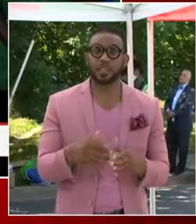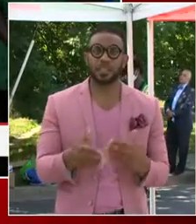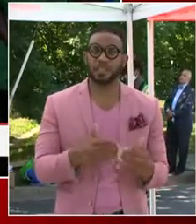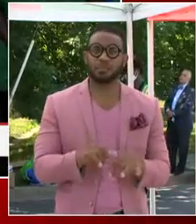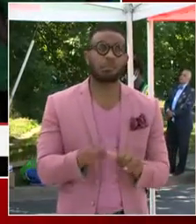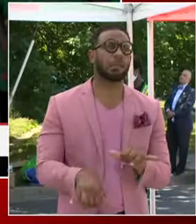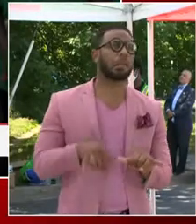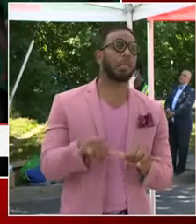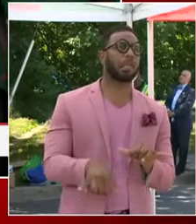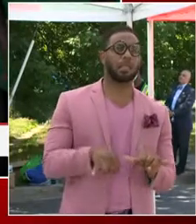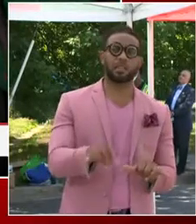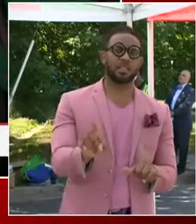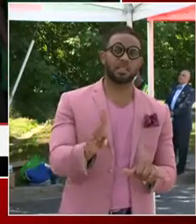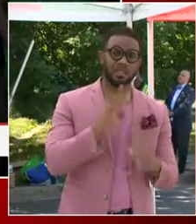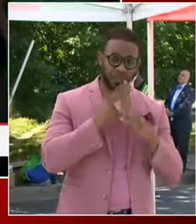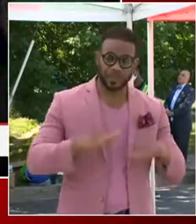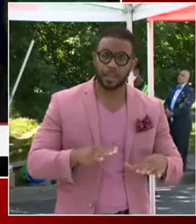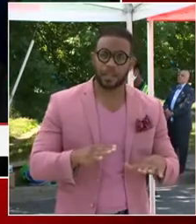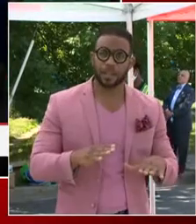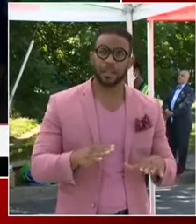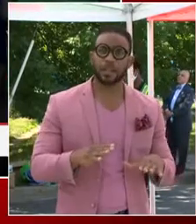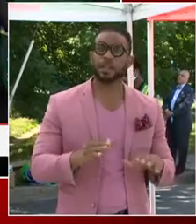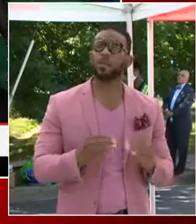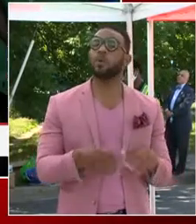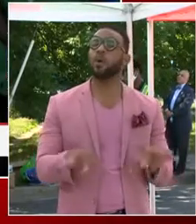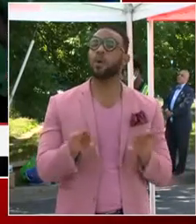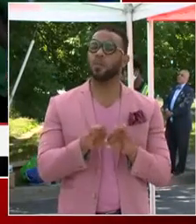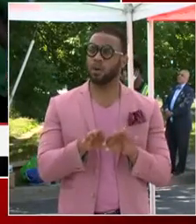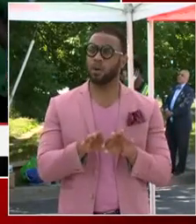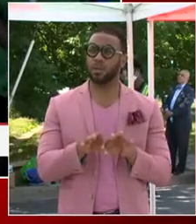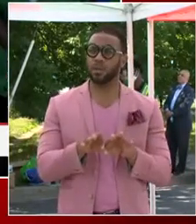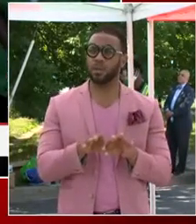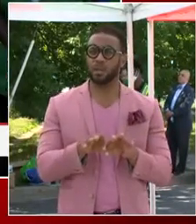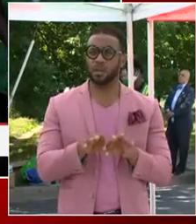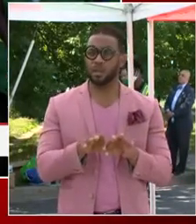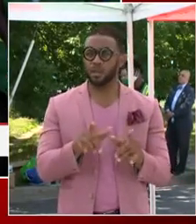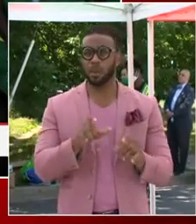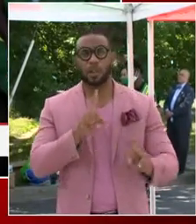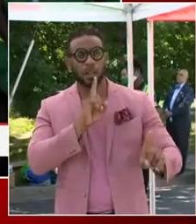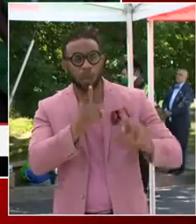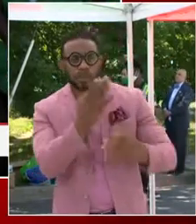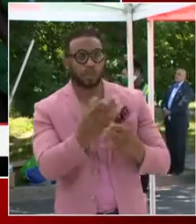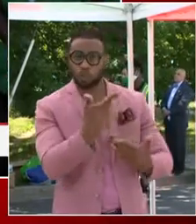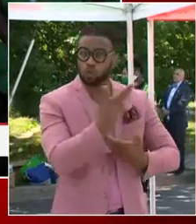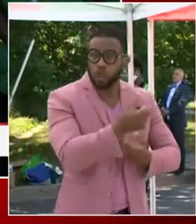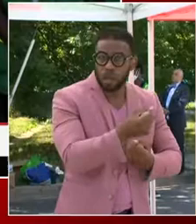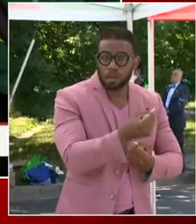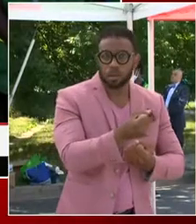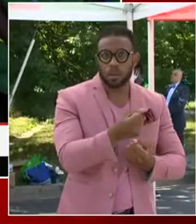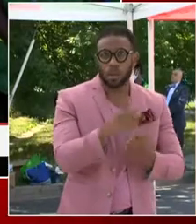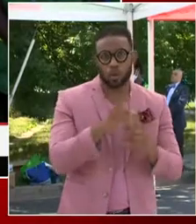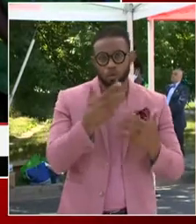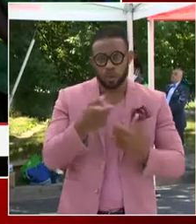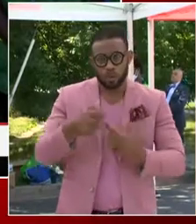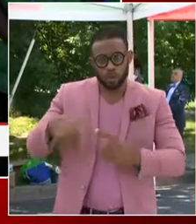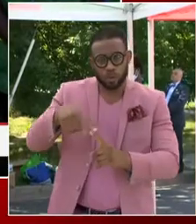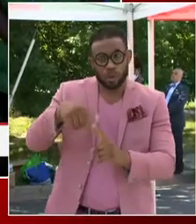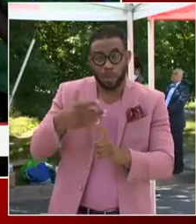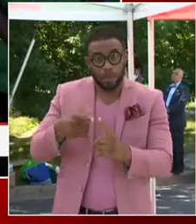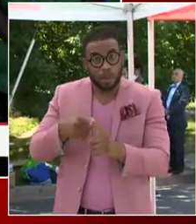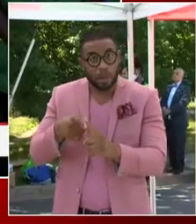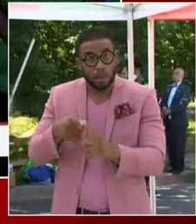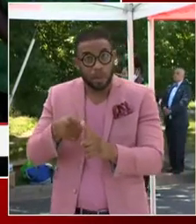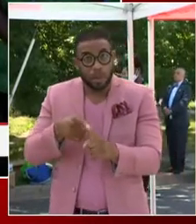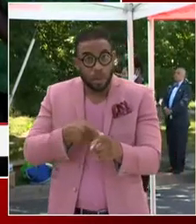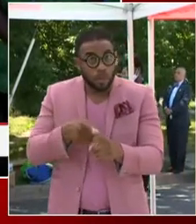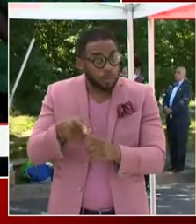sit in those fears and don't be silent. Much more importantly, don't be silent. Speak with someone that you trust, your trusted circle. That might be your primary care.